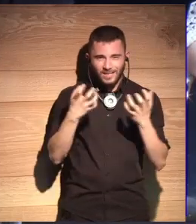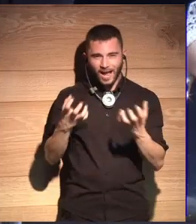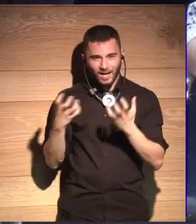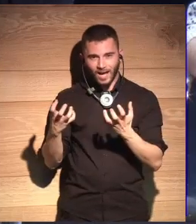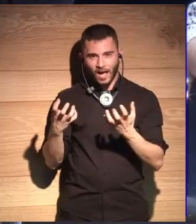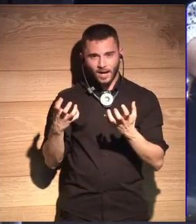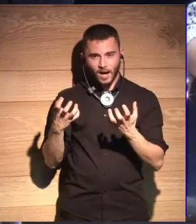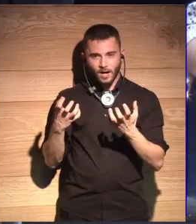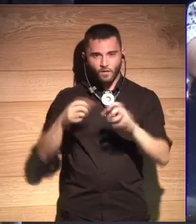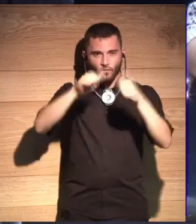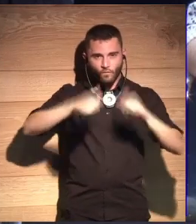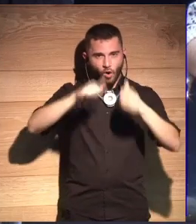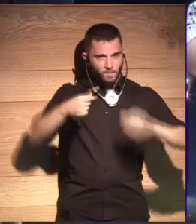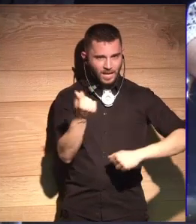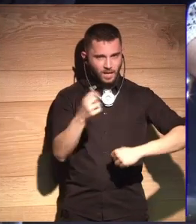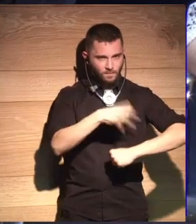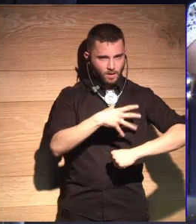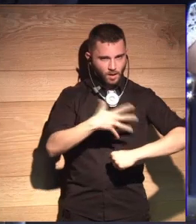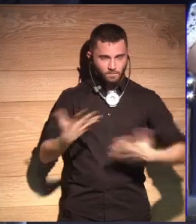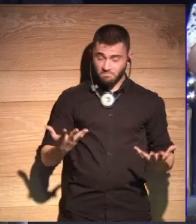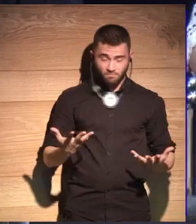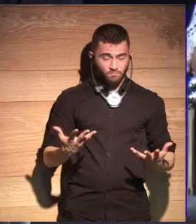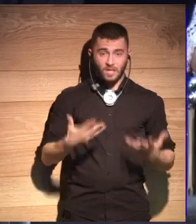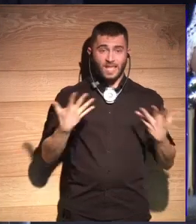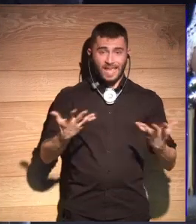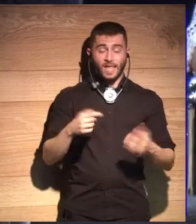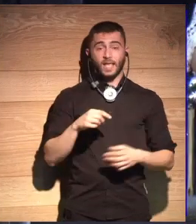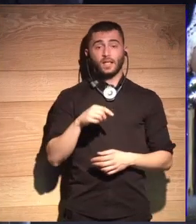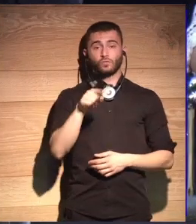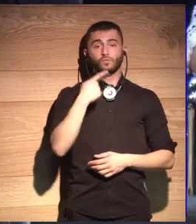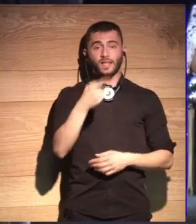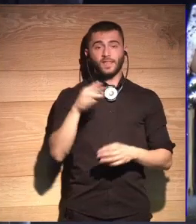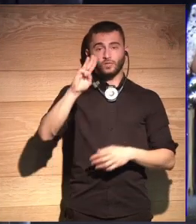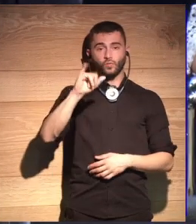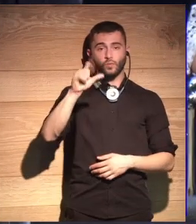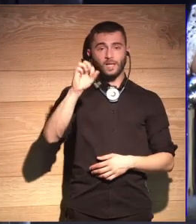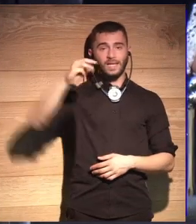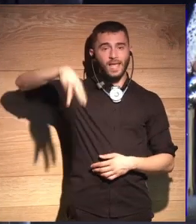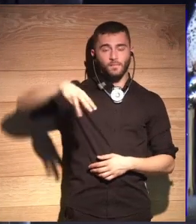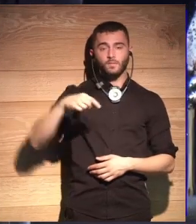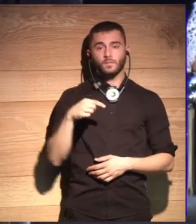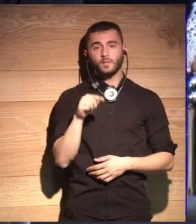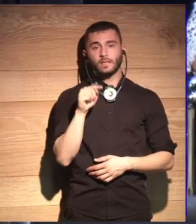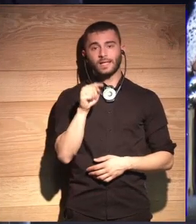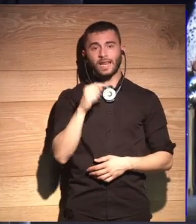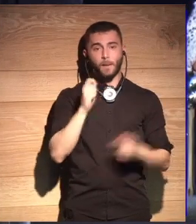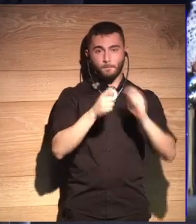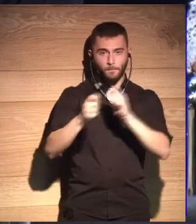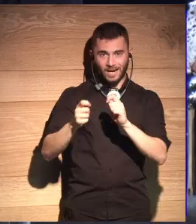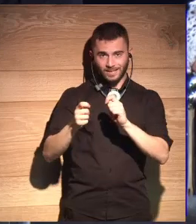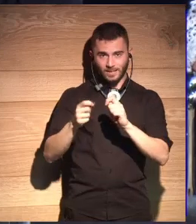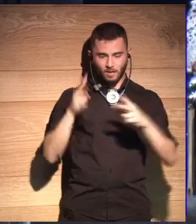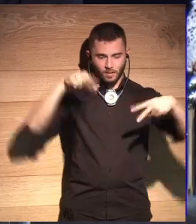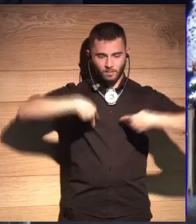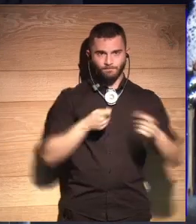It simply disappeared. I mean, it's just a way for editors or publishers to earn more. What you were